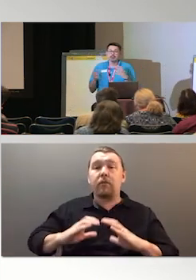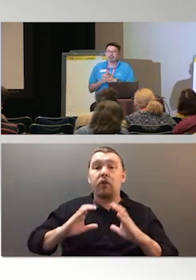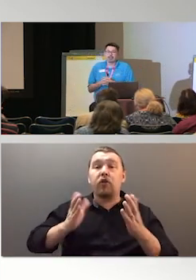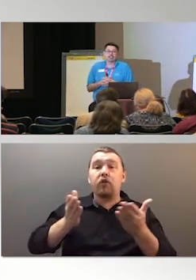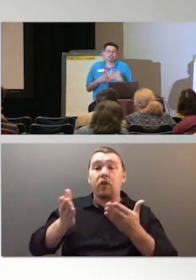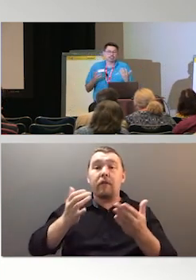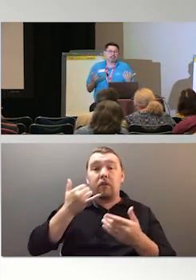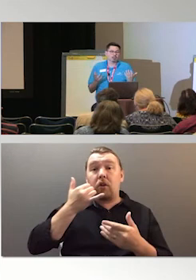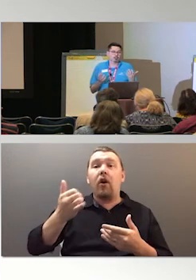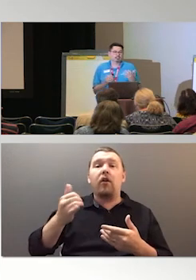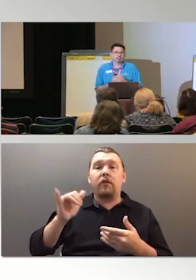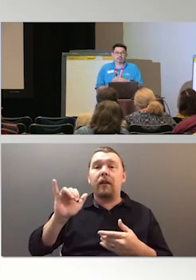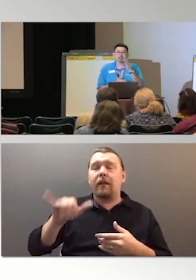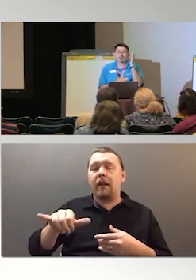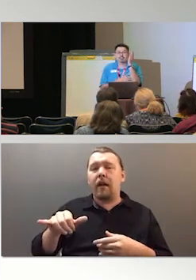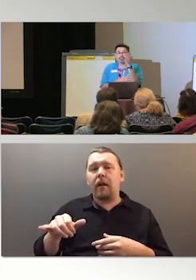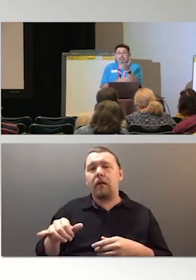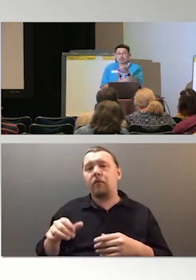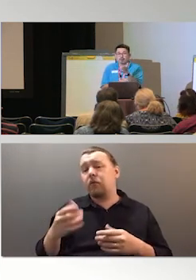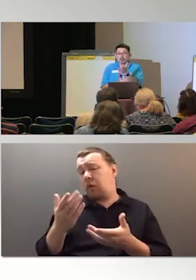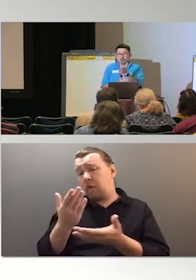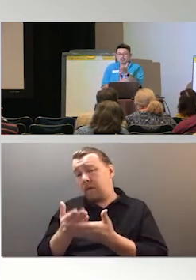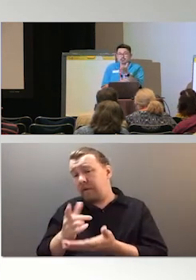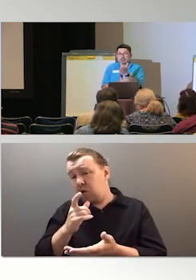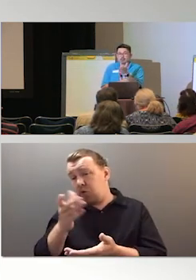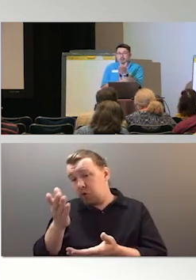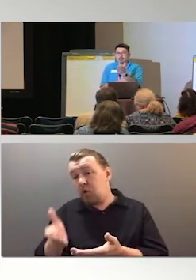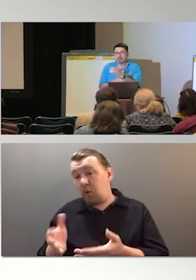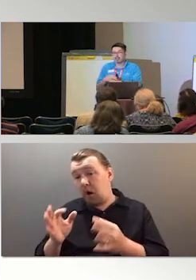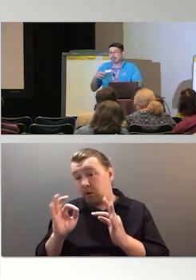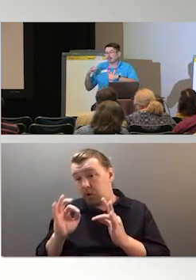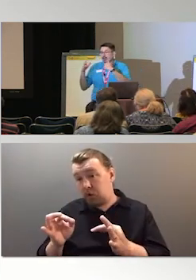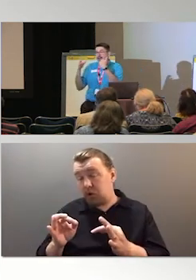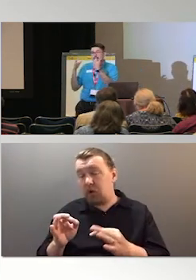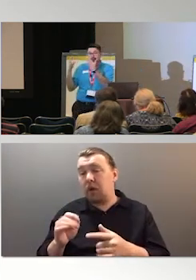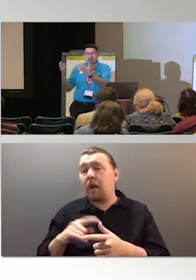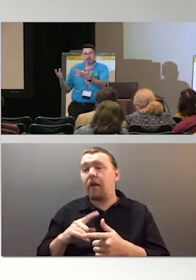through, and that's usually how it works. They say, well, let's verify you are who you say you are,